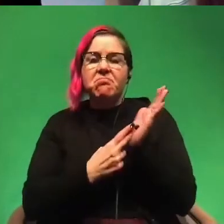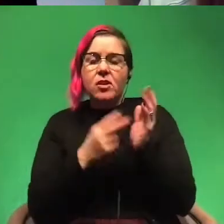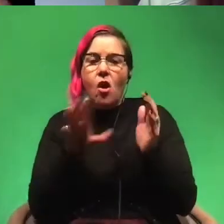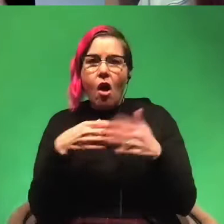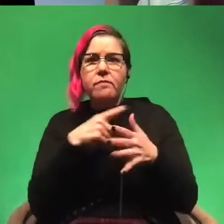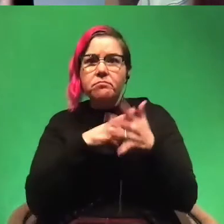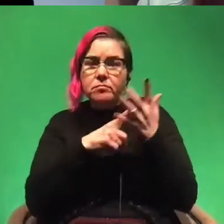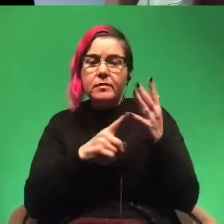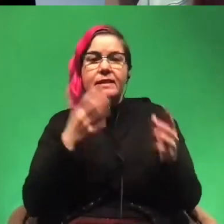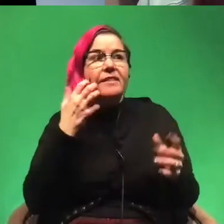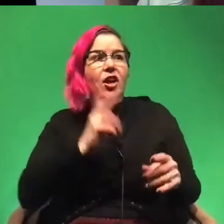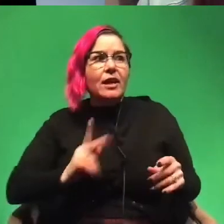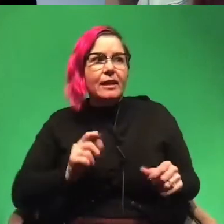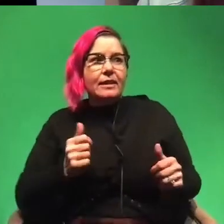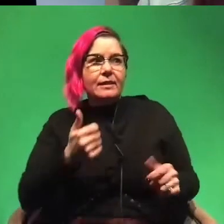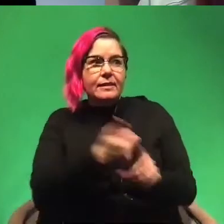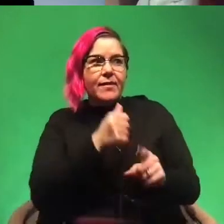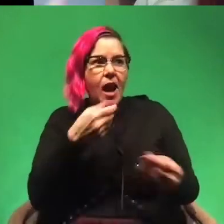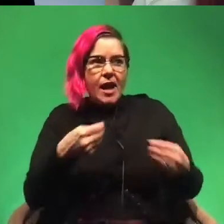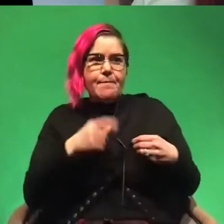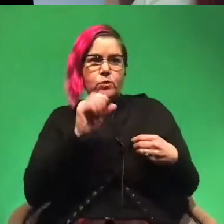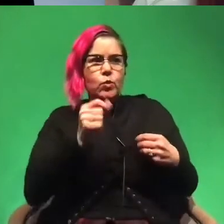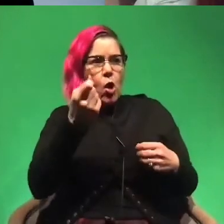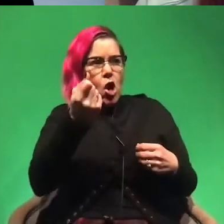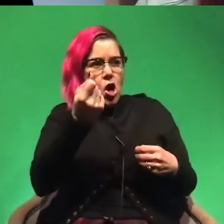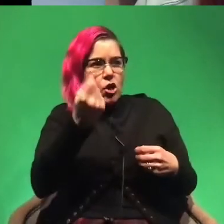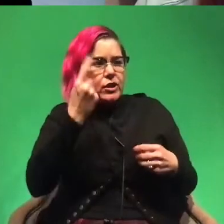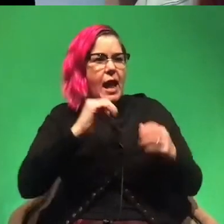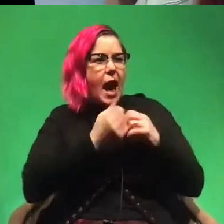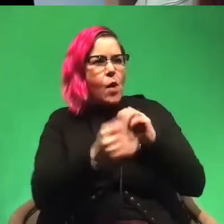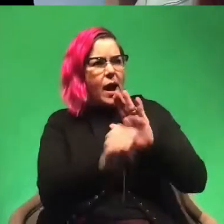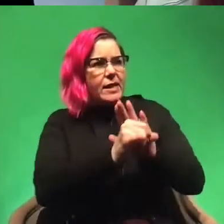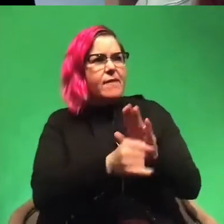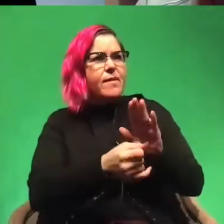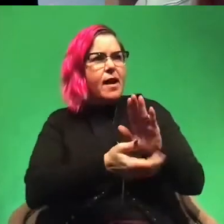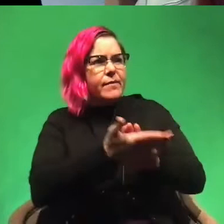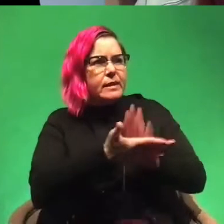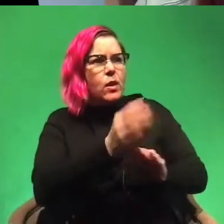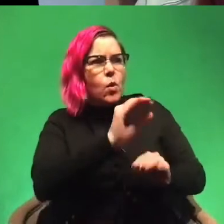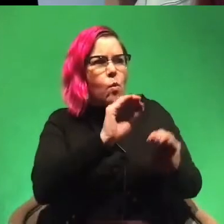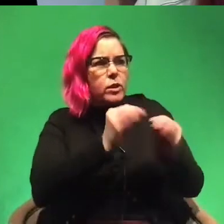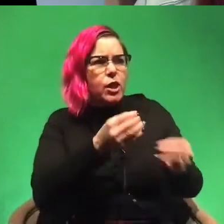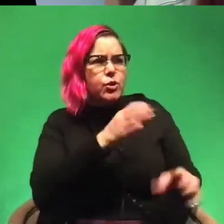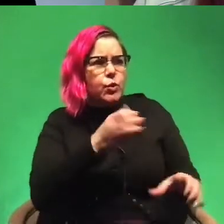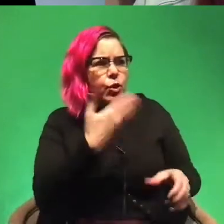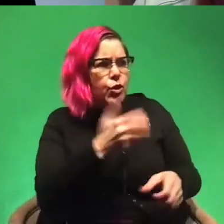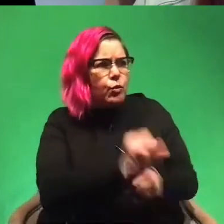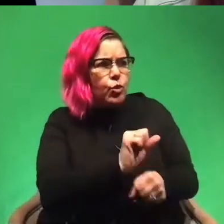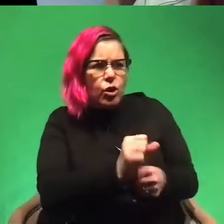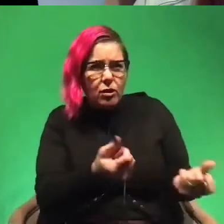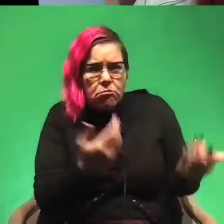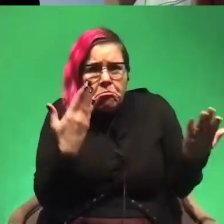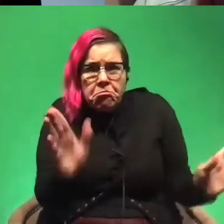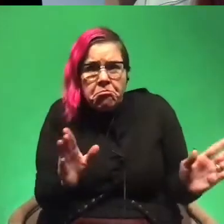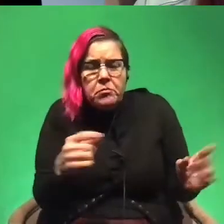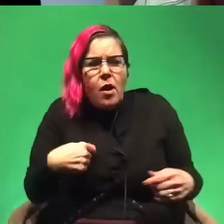Tiger King didn't give us the tools to understand how do you identify a facility that is doing good work. After watching this, you know, it makes me